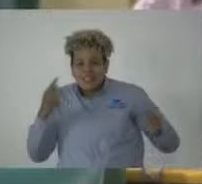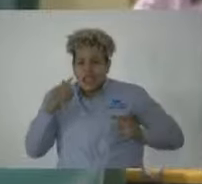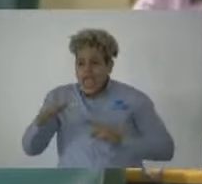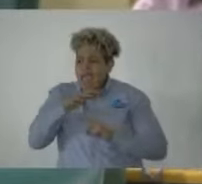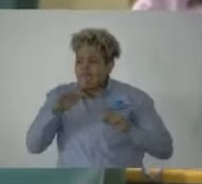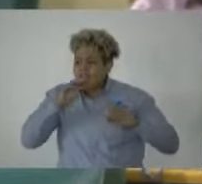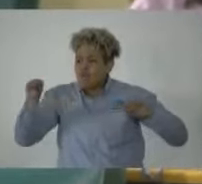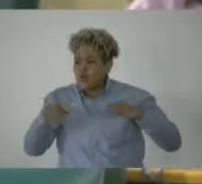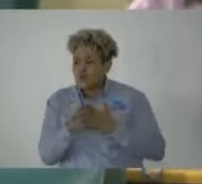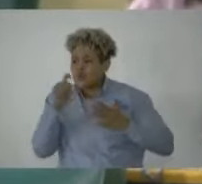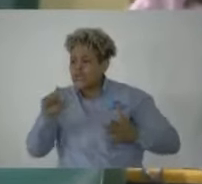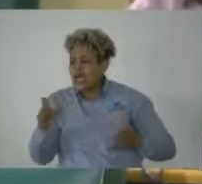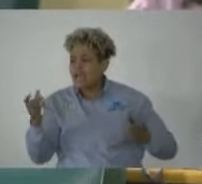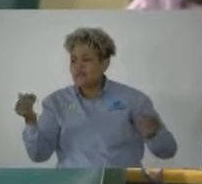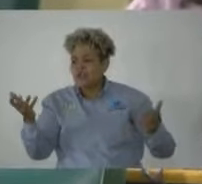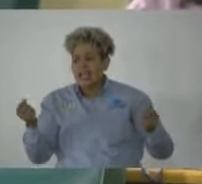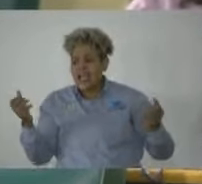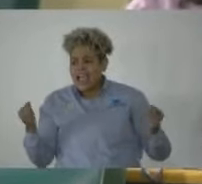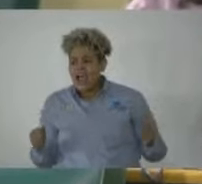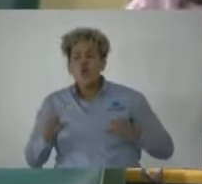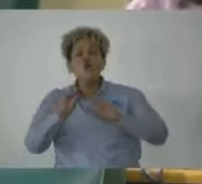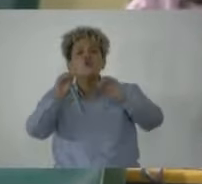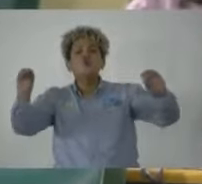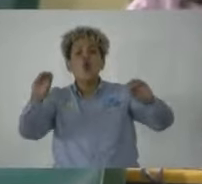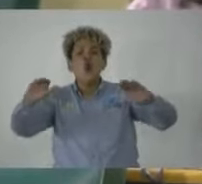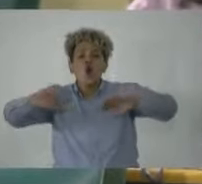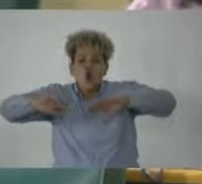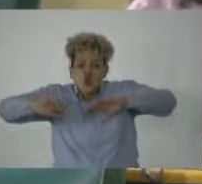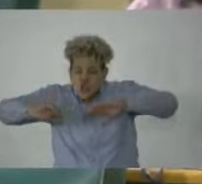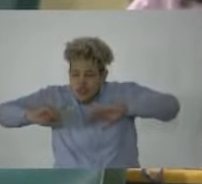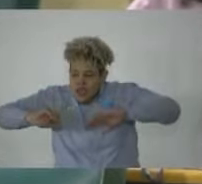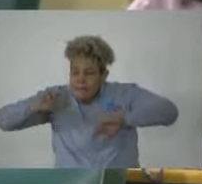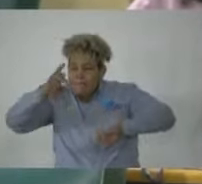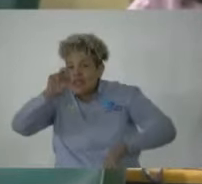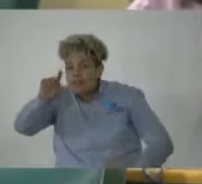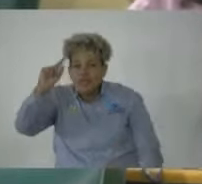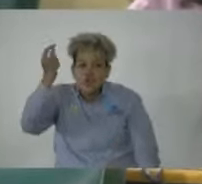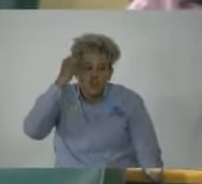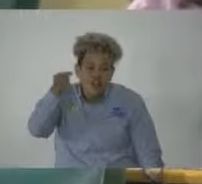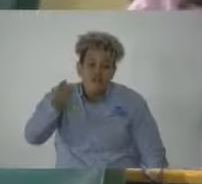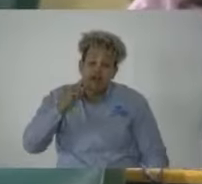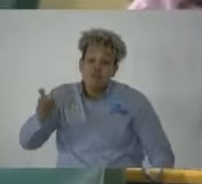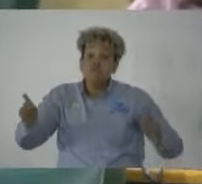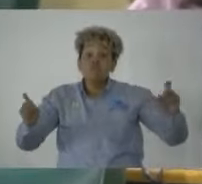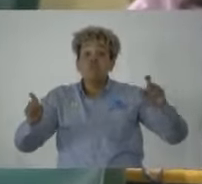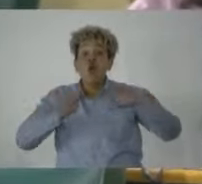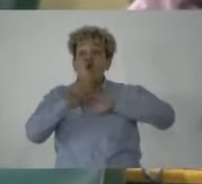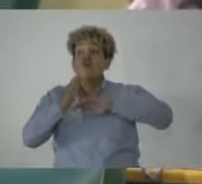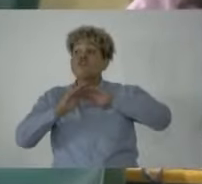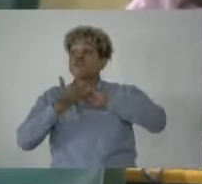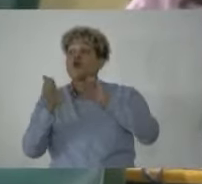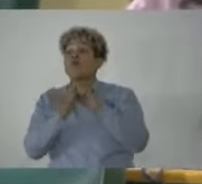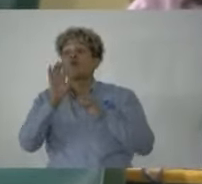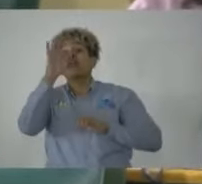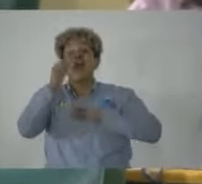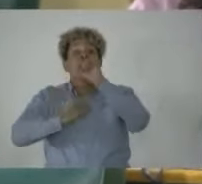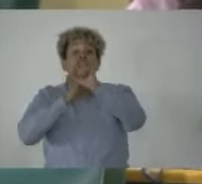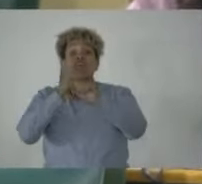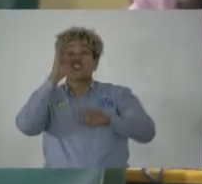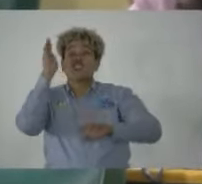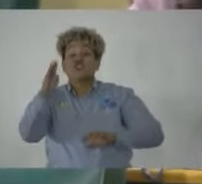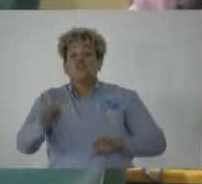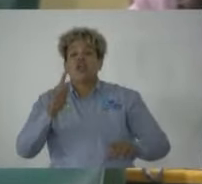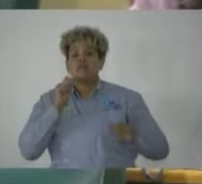no new taxes? Madam Speaker, there is no PNP government that has presided over Jamaica with a 9-year stretch